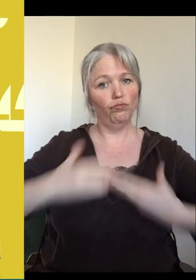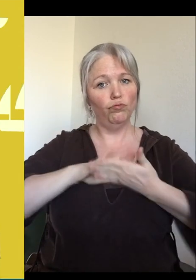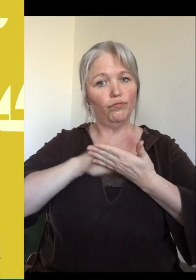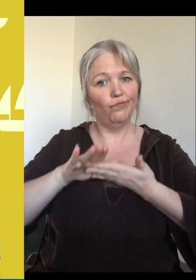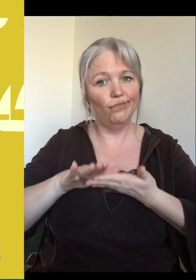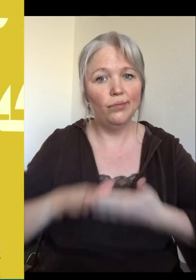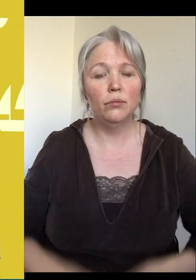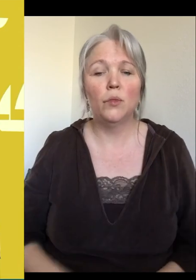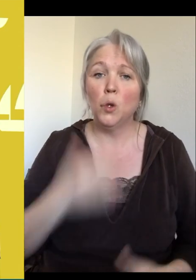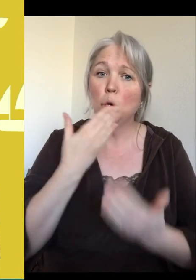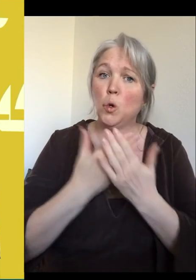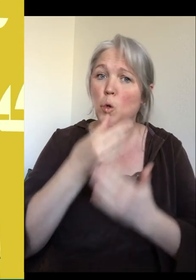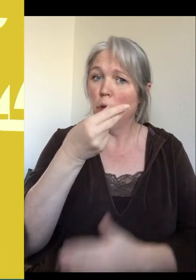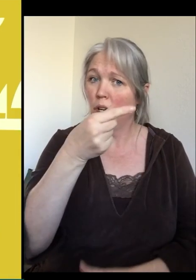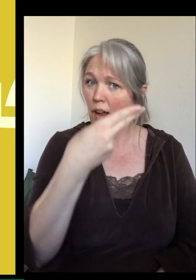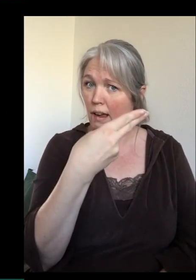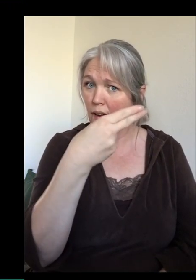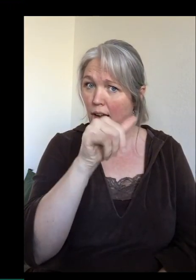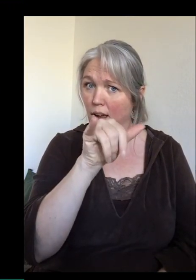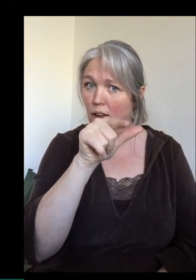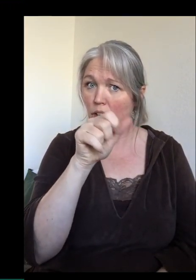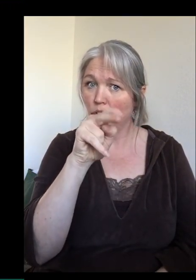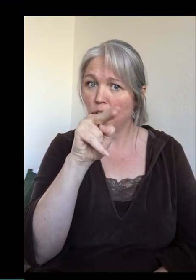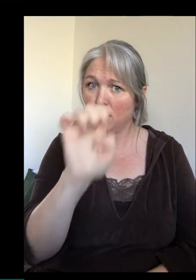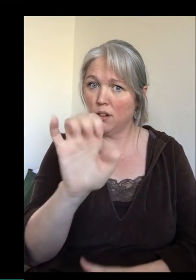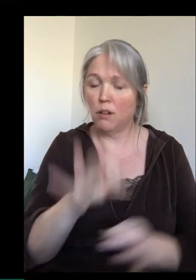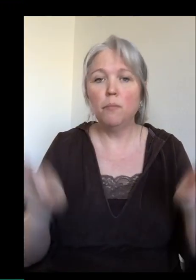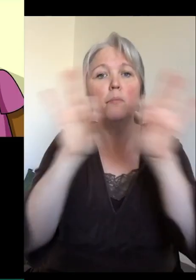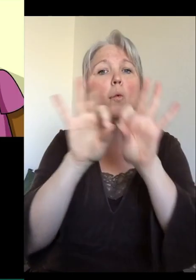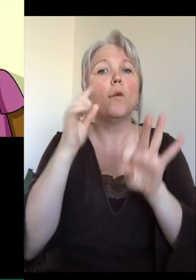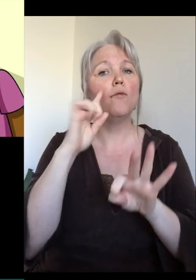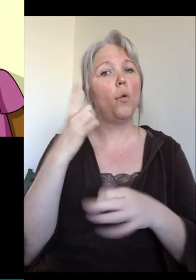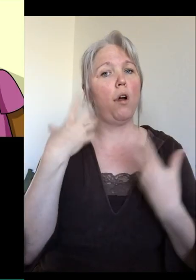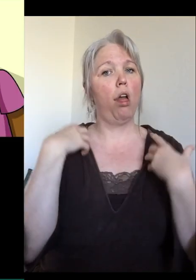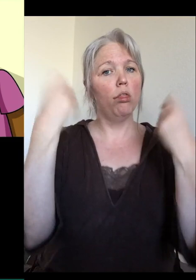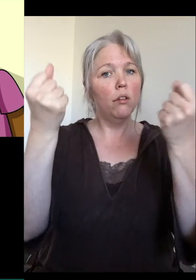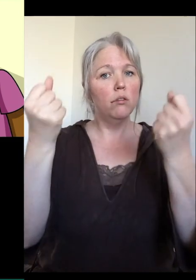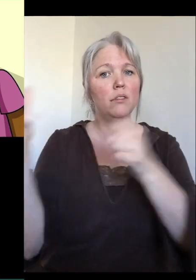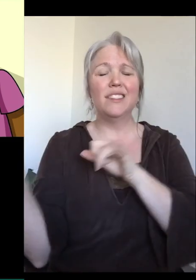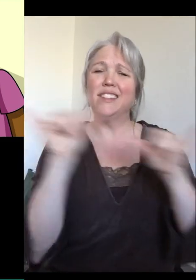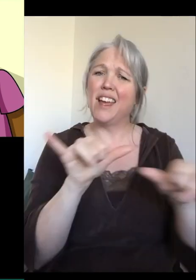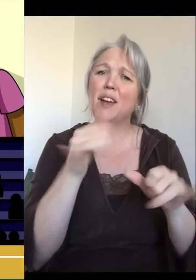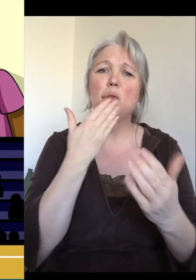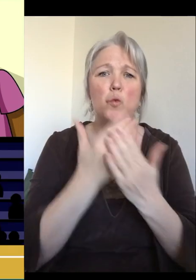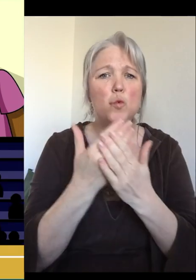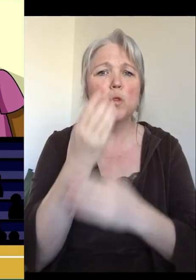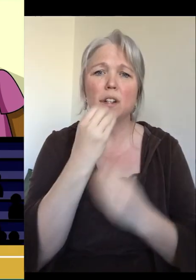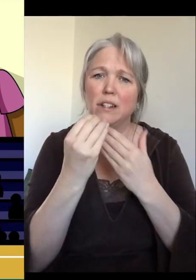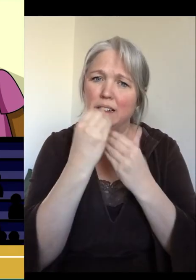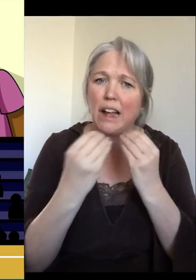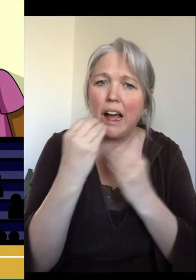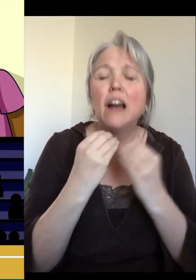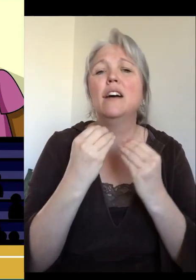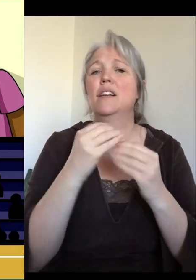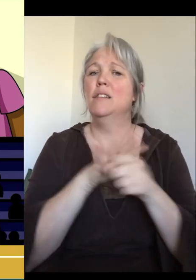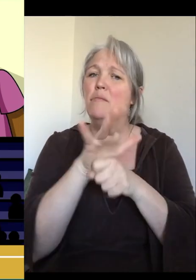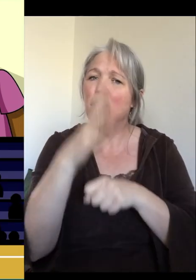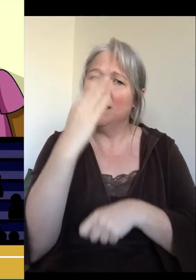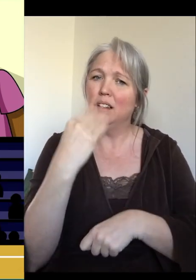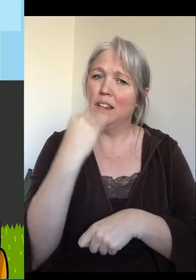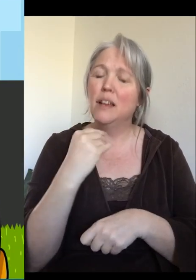Good hygiene is an essential part of being healthy. It's as important as a good diet, plenty of sleep, and regular exercise.